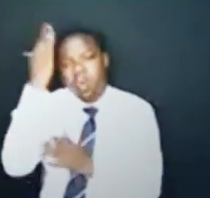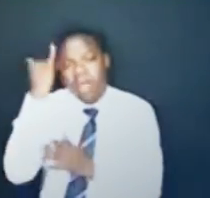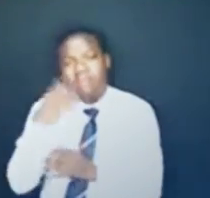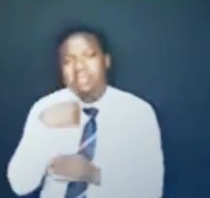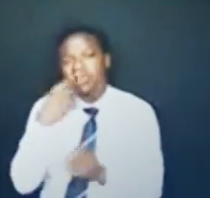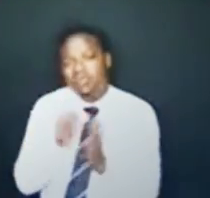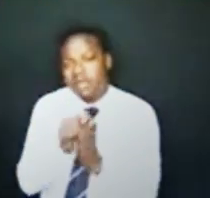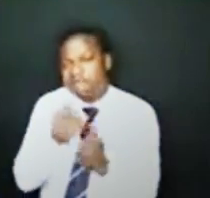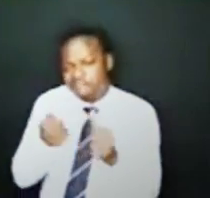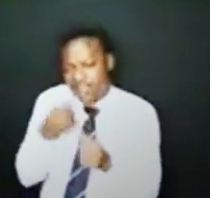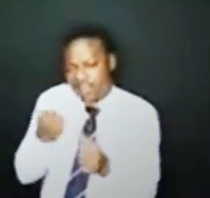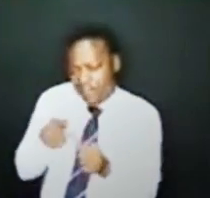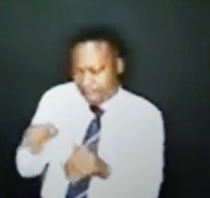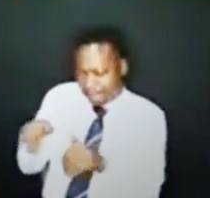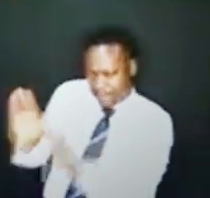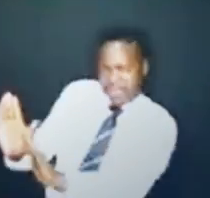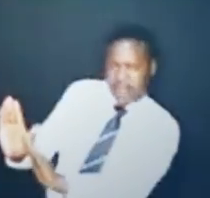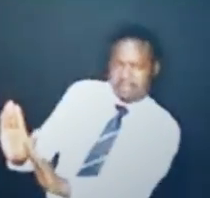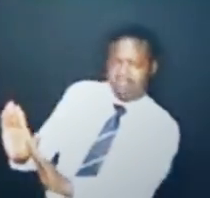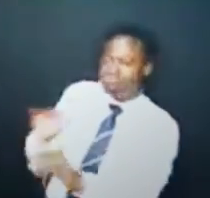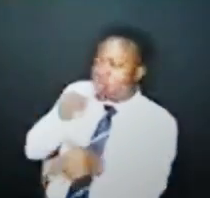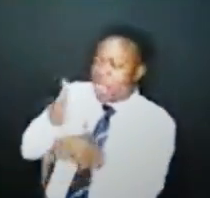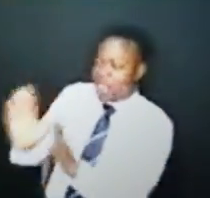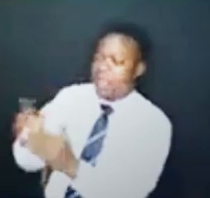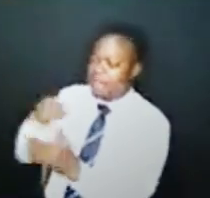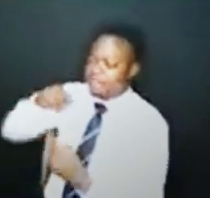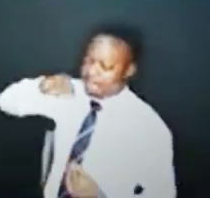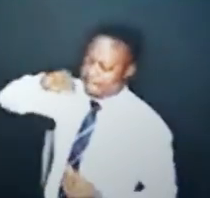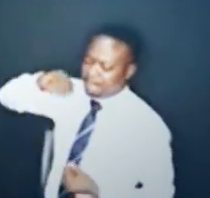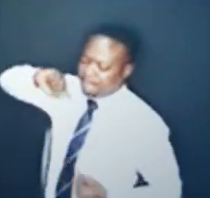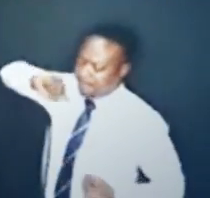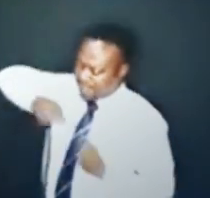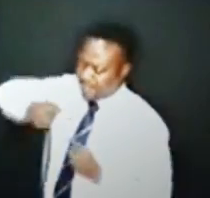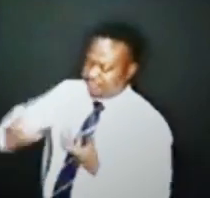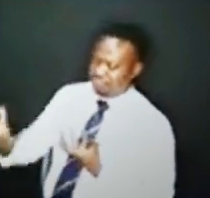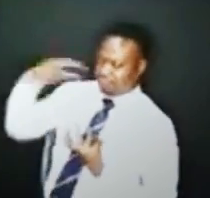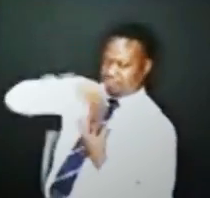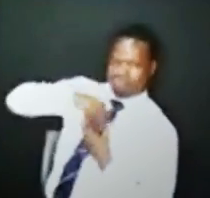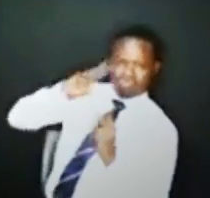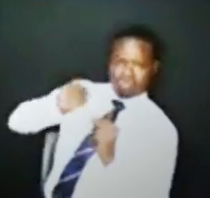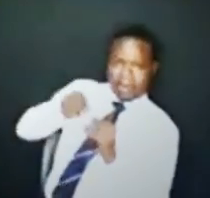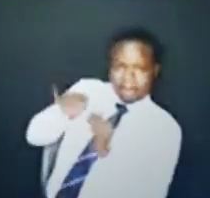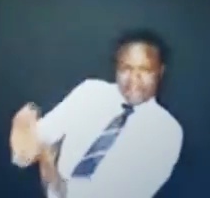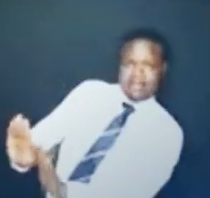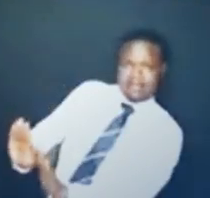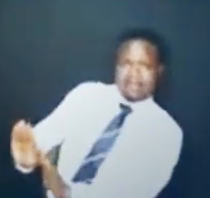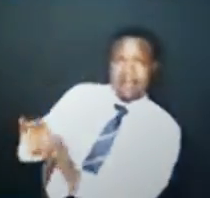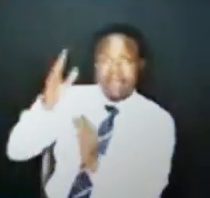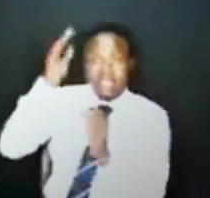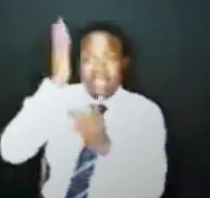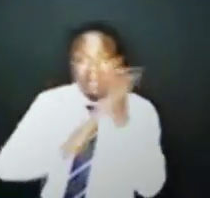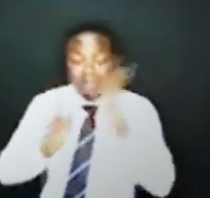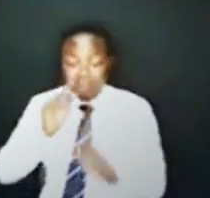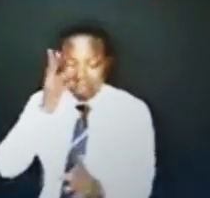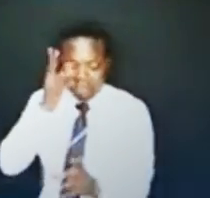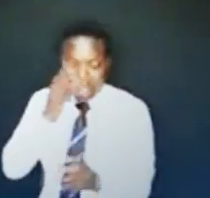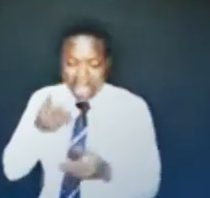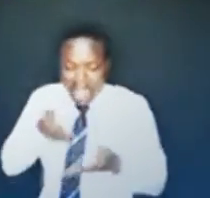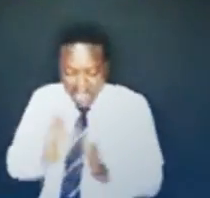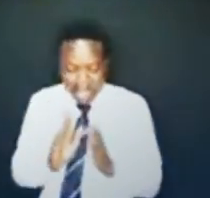prevent bitterness. Because some contract bitterness and they never recover.